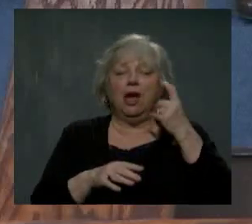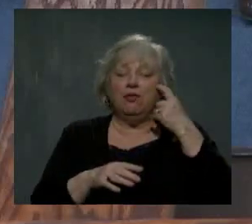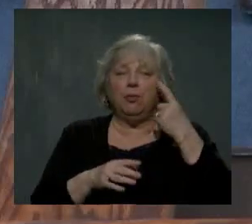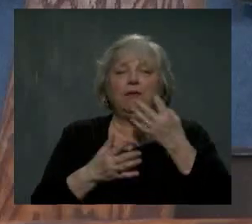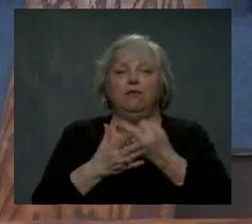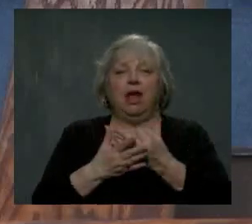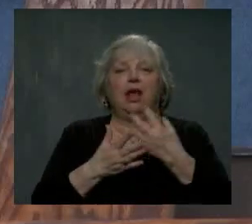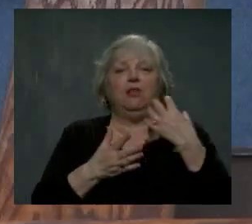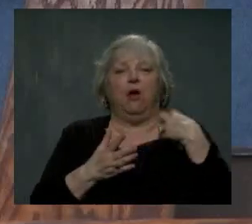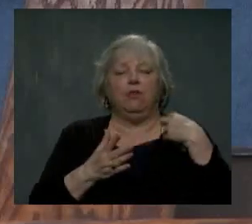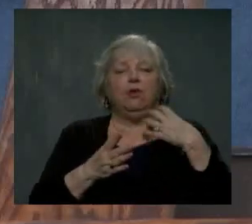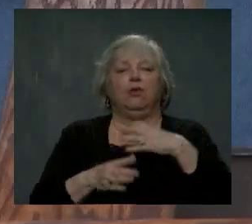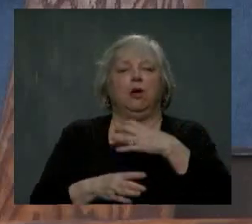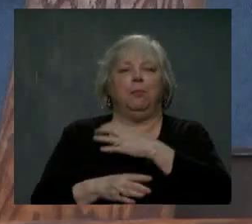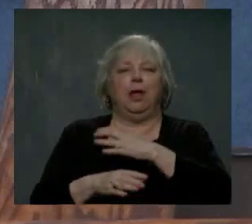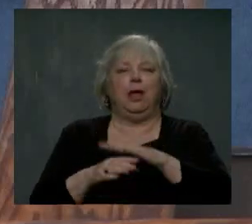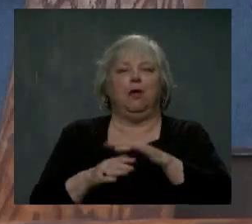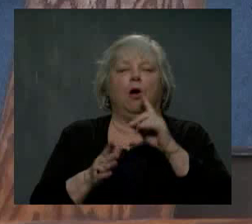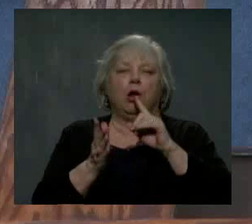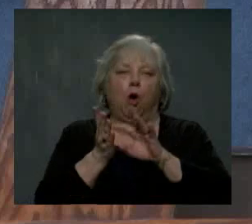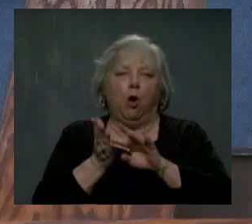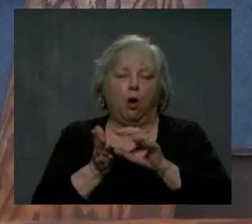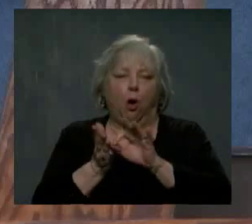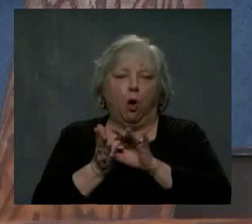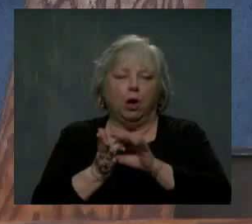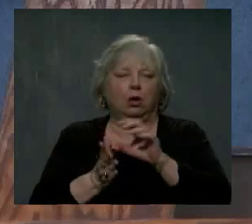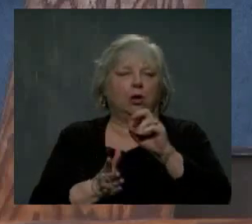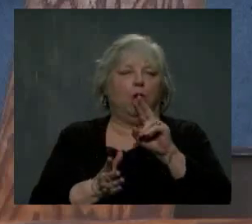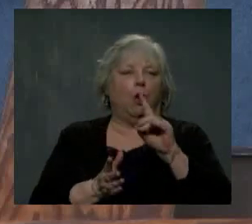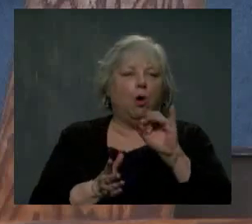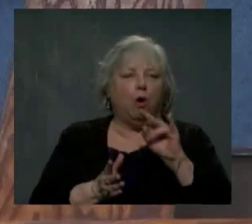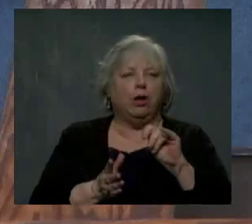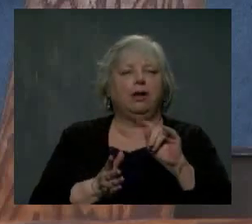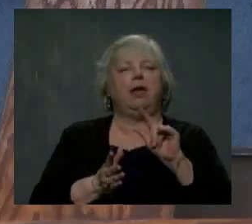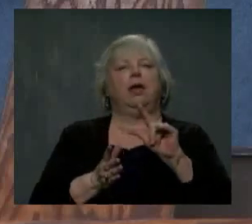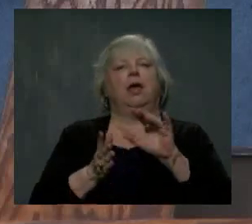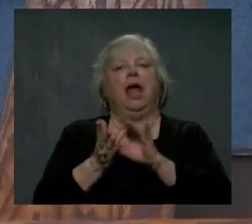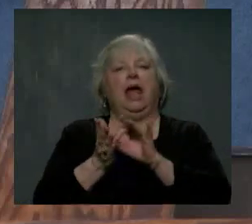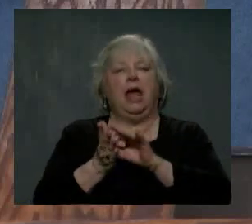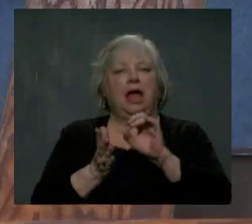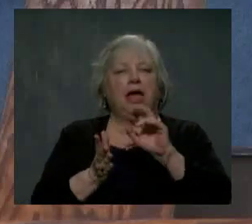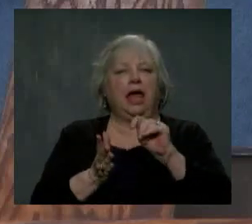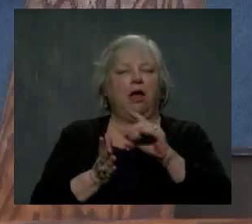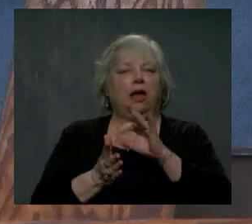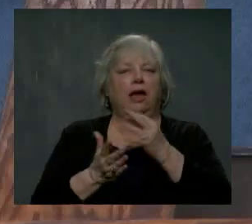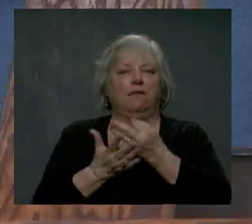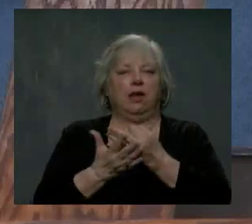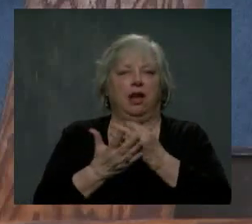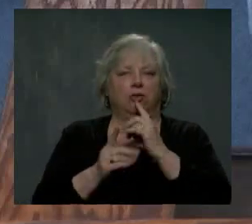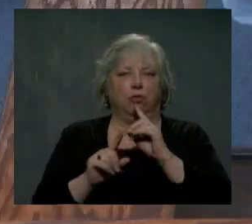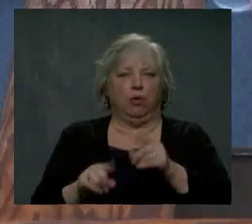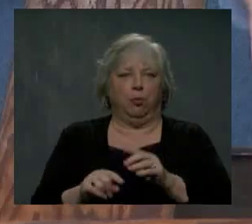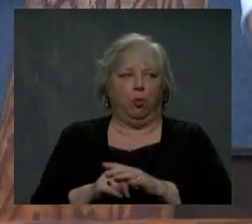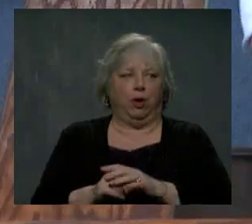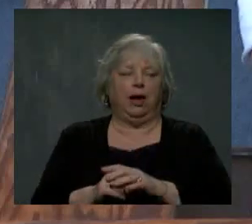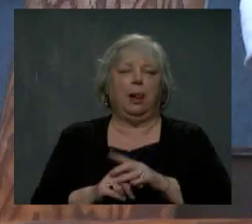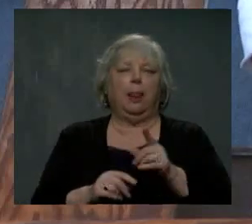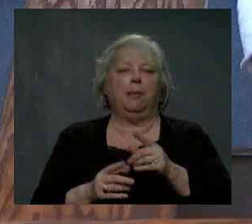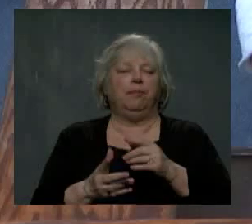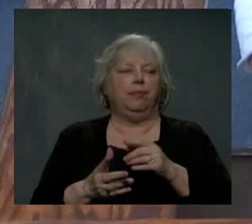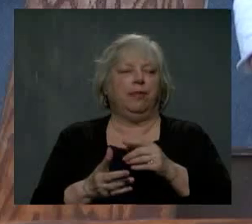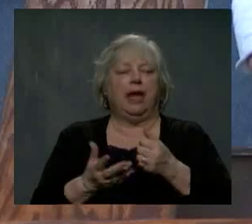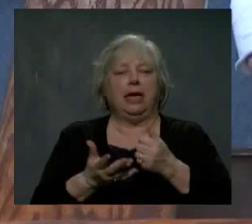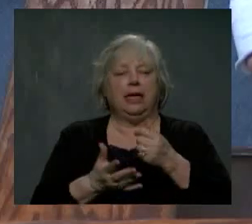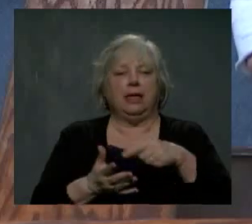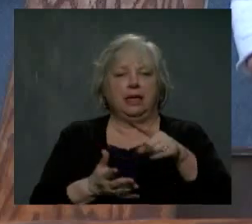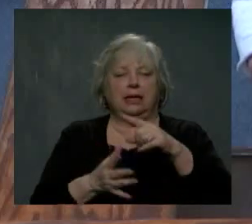Finance Officers Committee on Auditing, Accounting, and Financial Reporting. The committee assists public finance officers